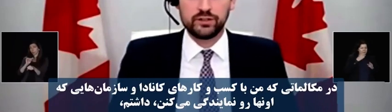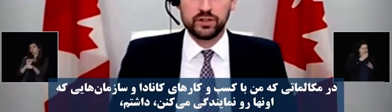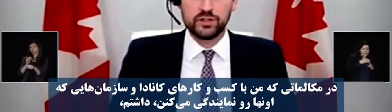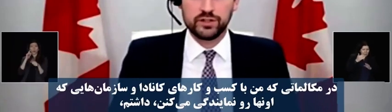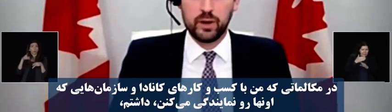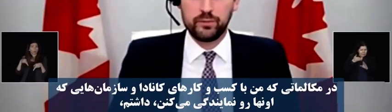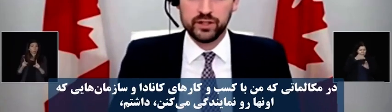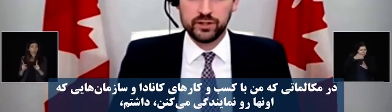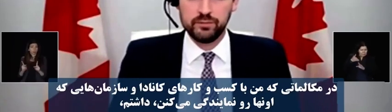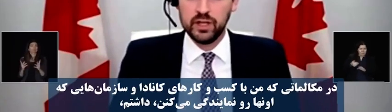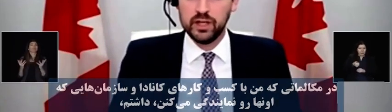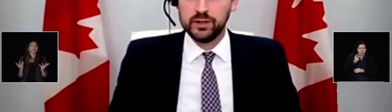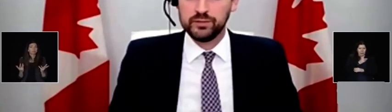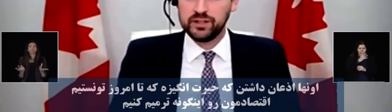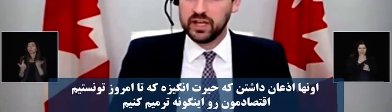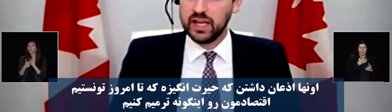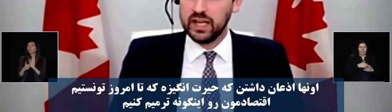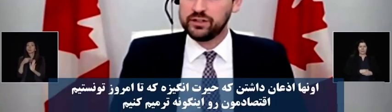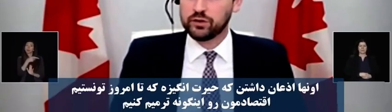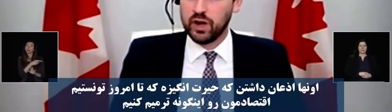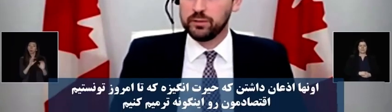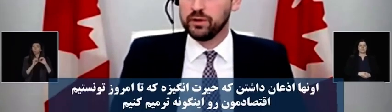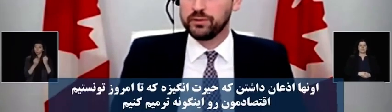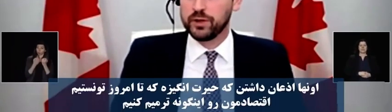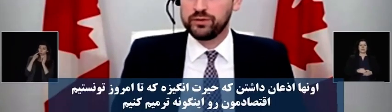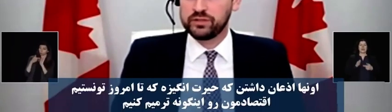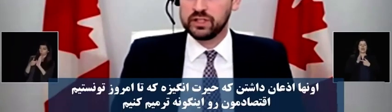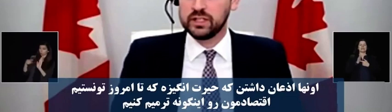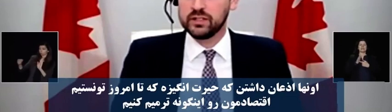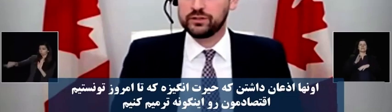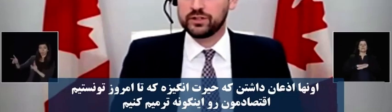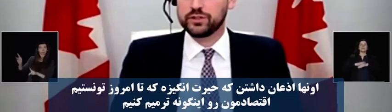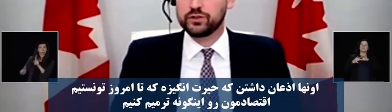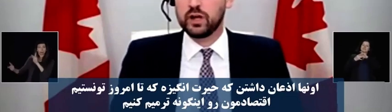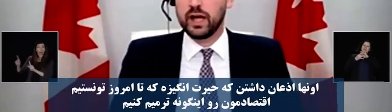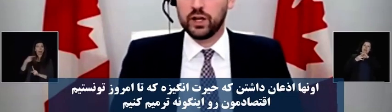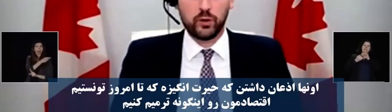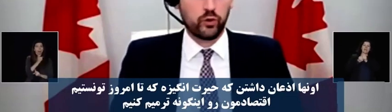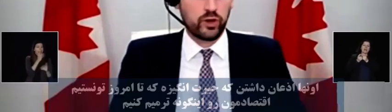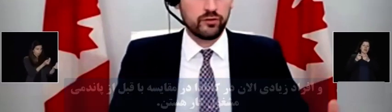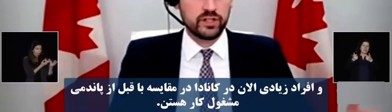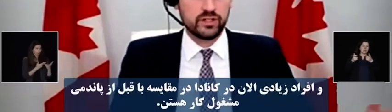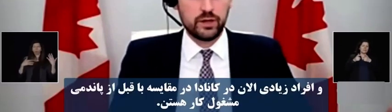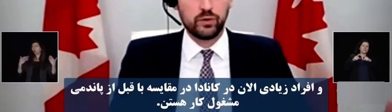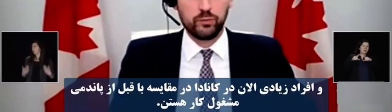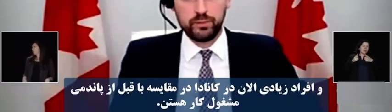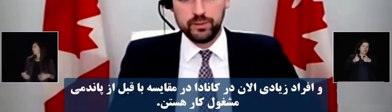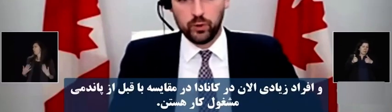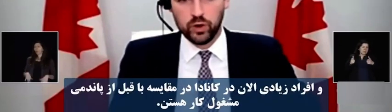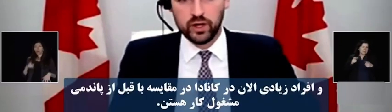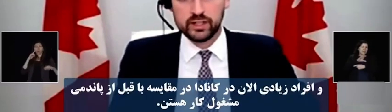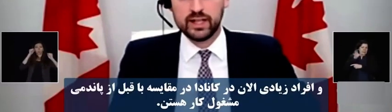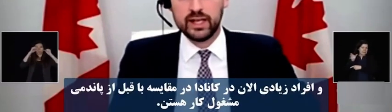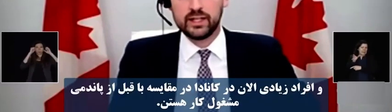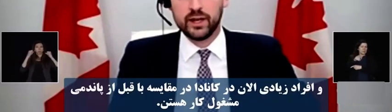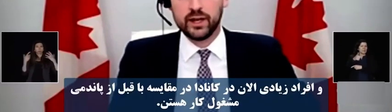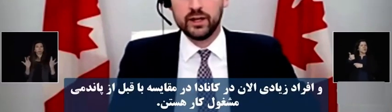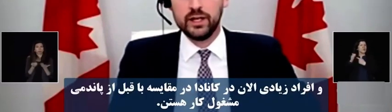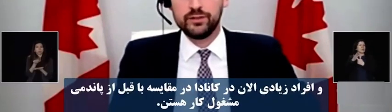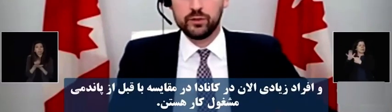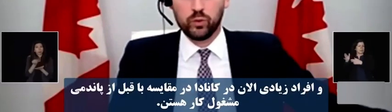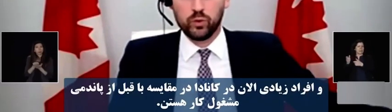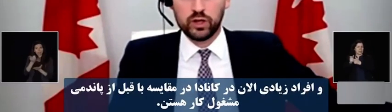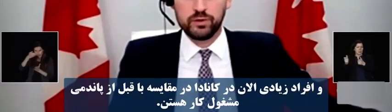and the organizations that represent them, they say it's incredible that we've seen such a strong economic recovery to date with more people working today in